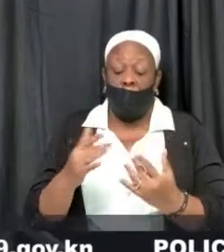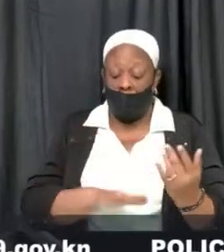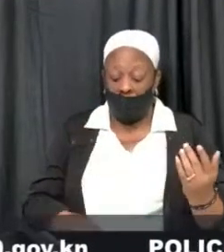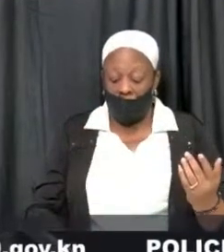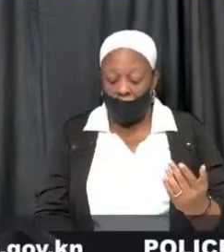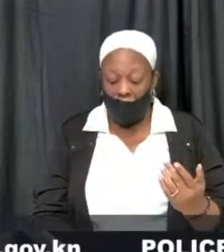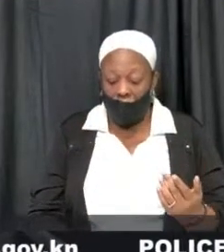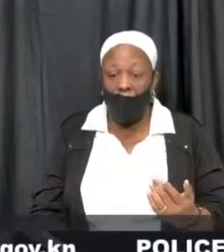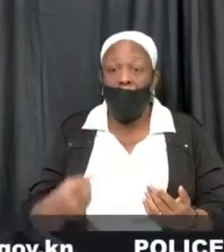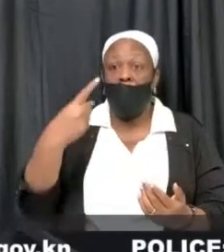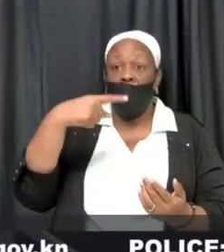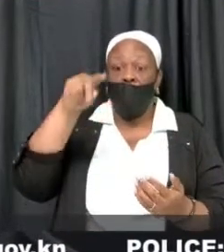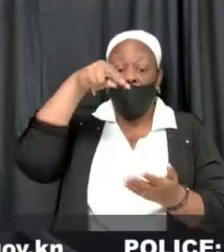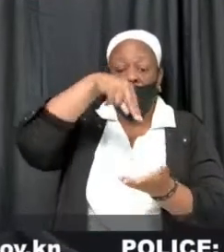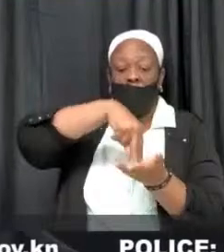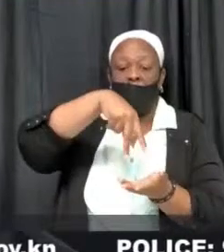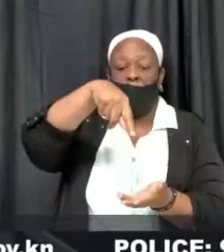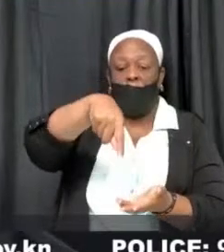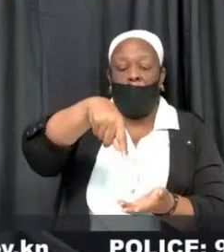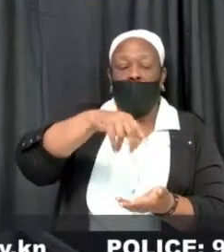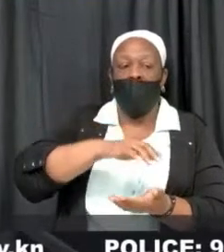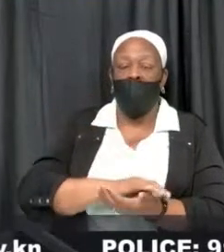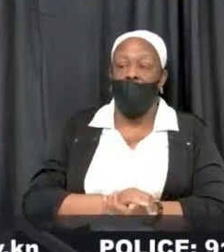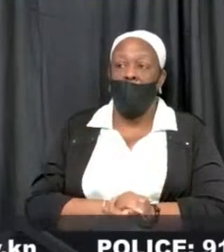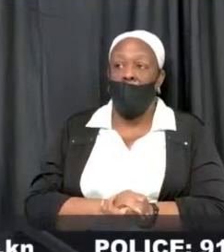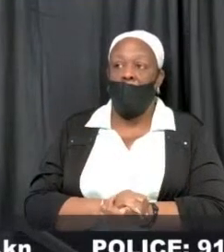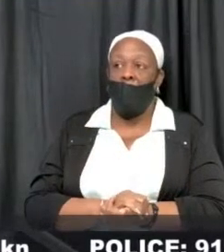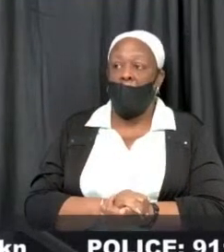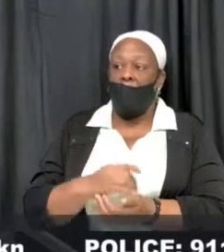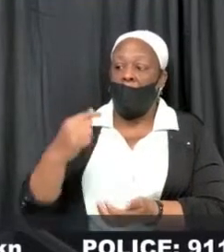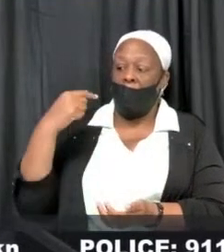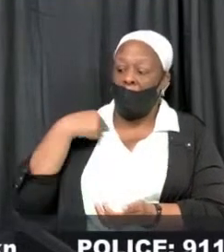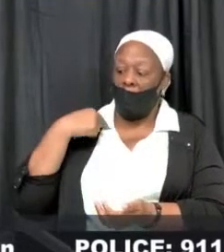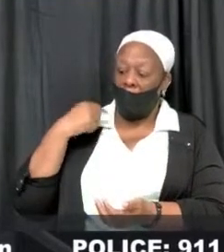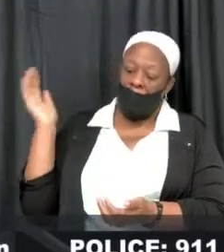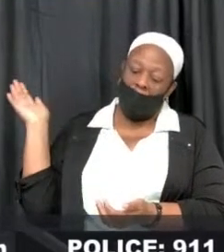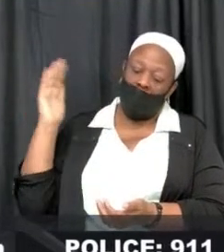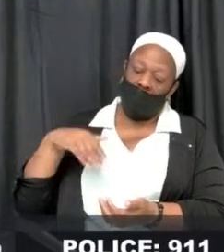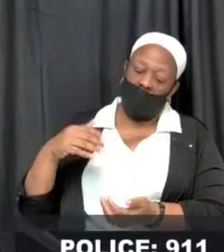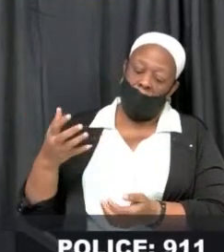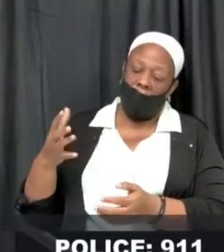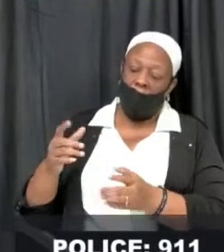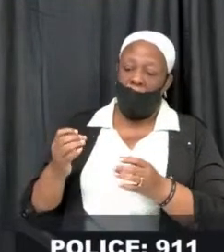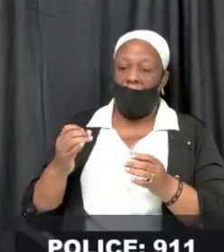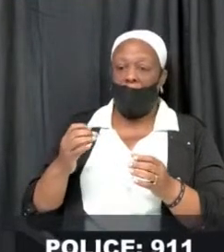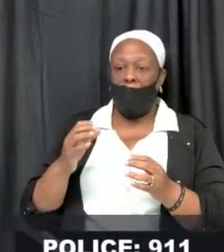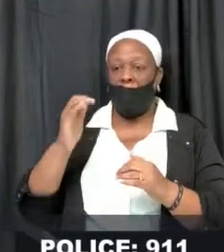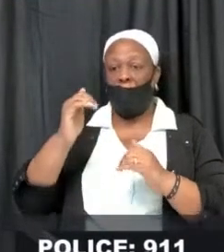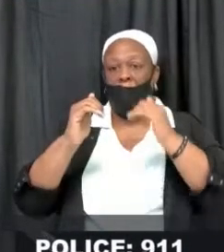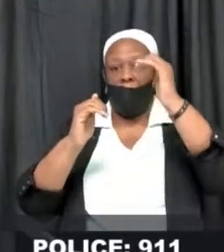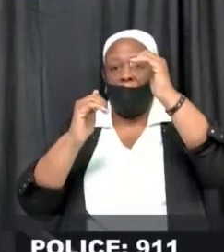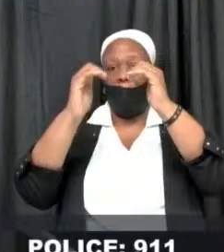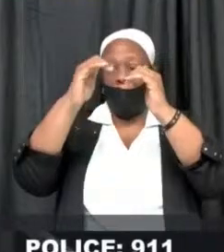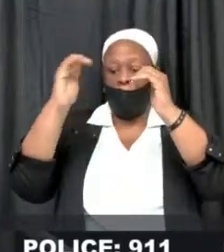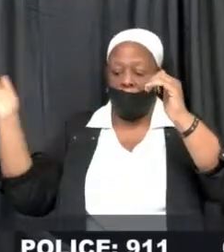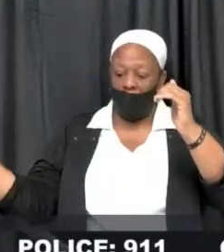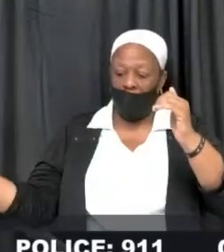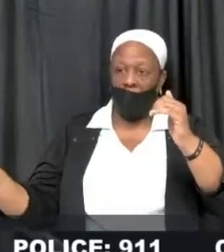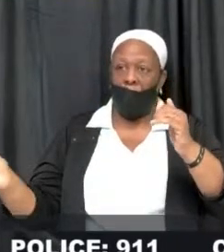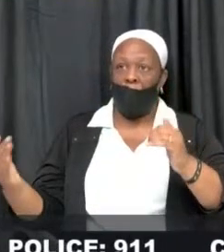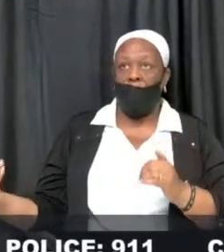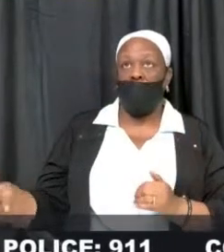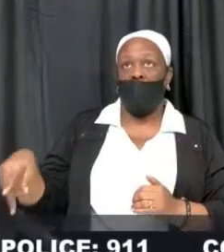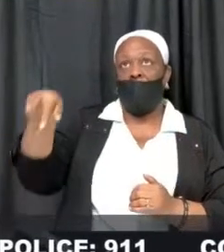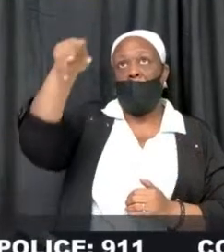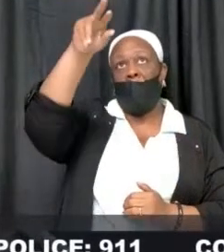stairs, and I showed up with a ladder and put it at the window and asked you to come